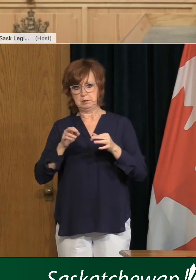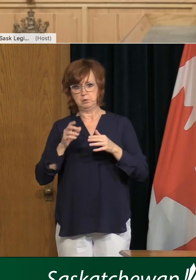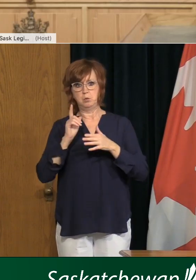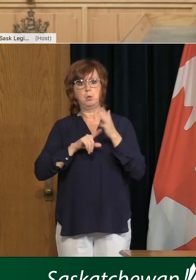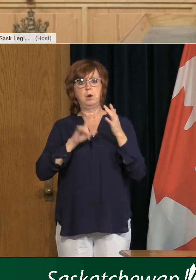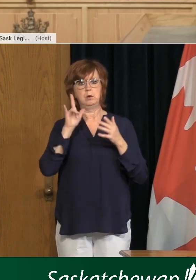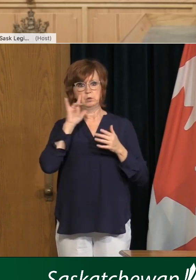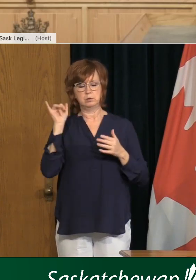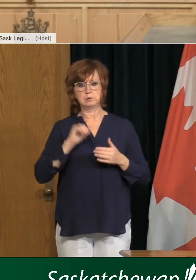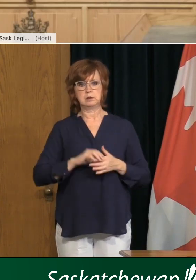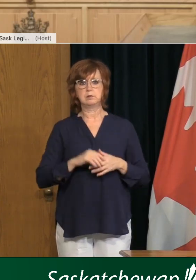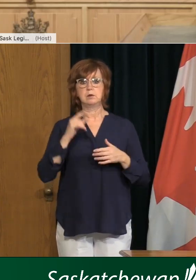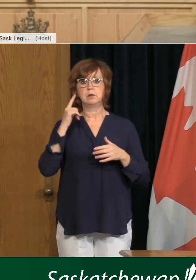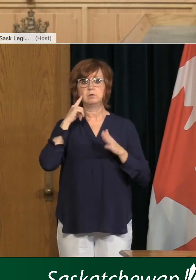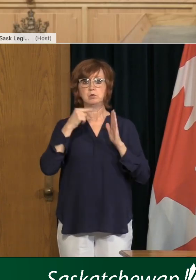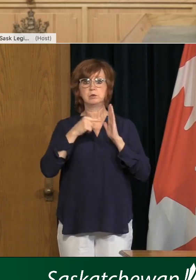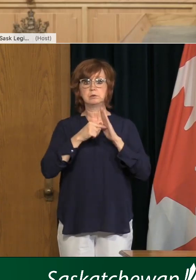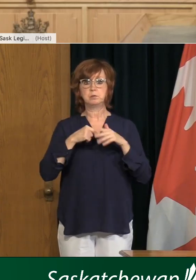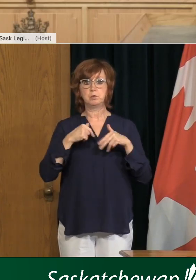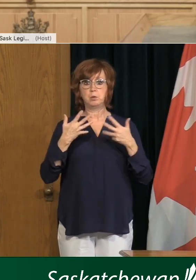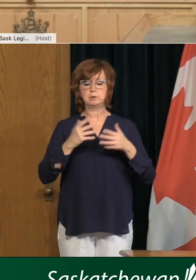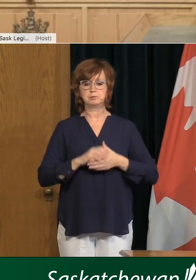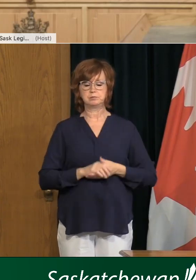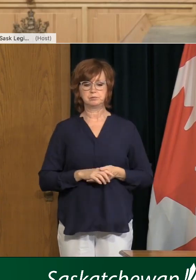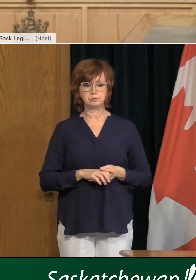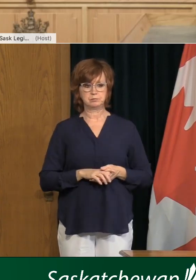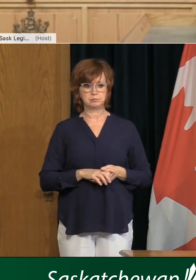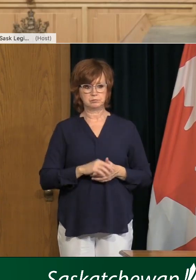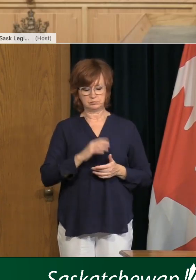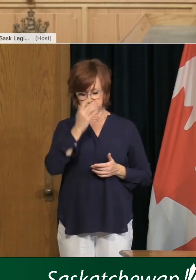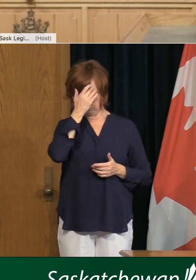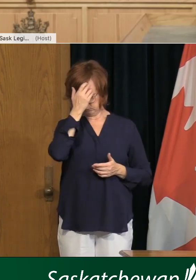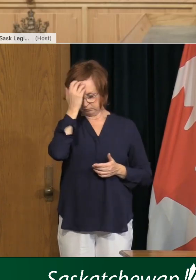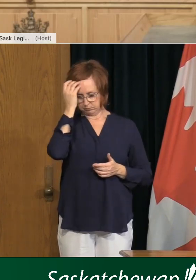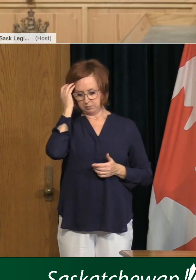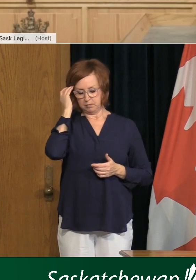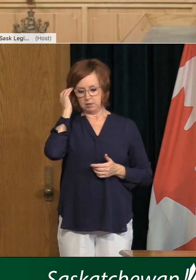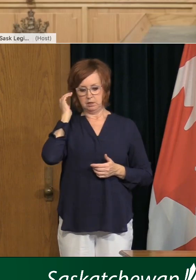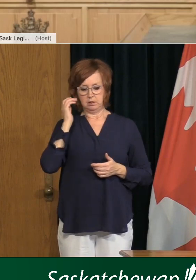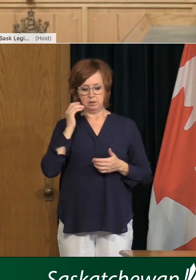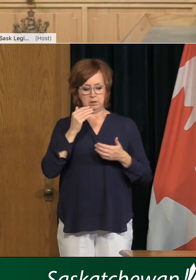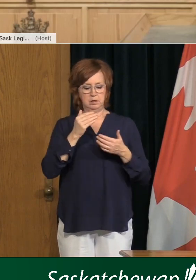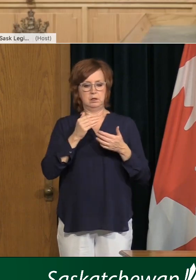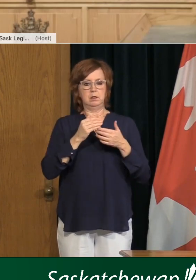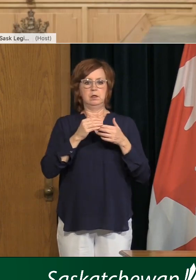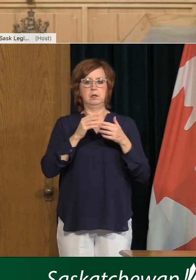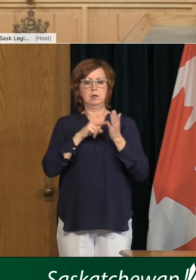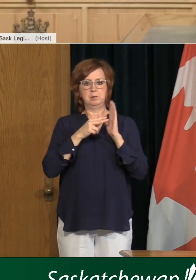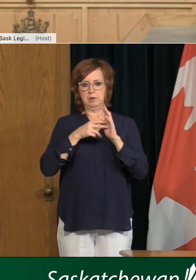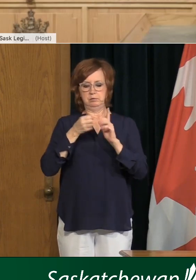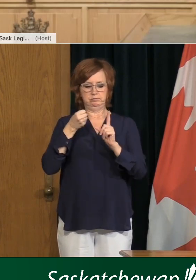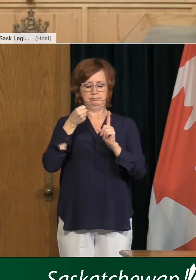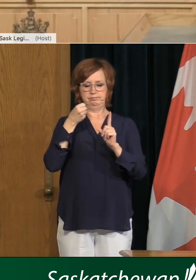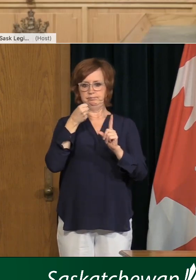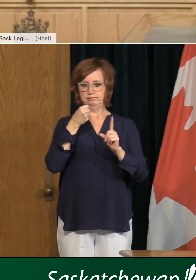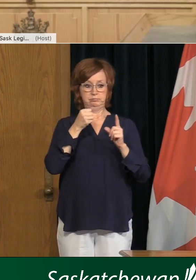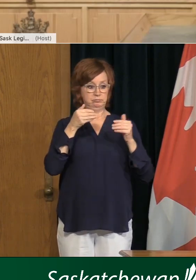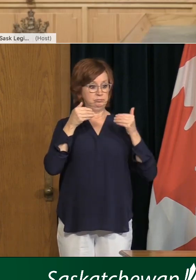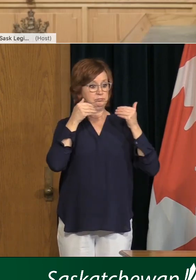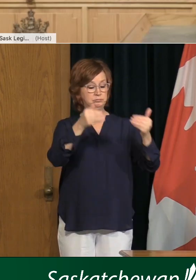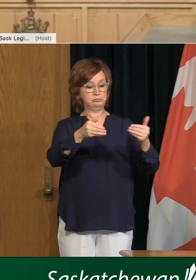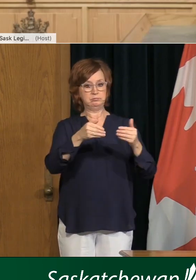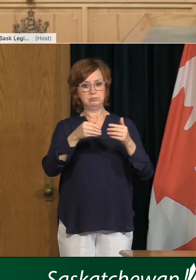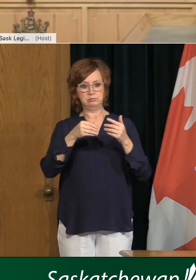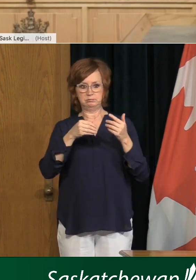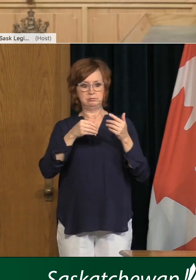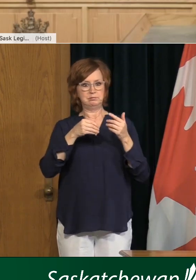So some of these triggers, for example, will include adequate supply of PPE, personal protective equipment, as well as